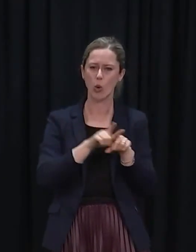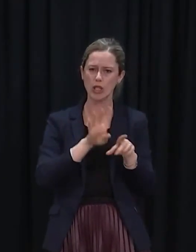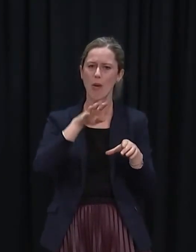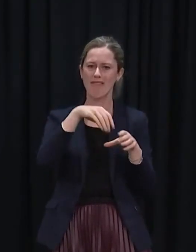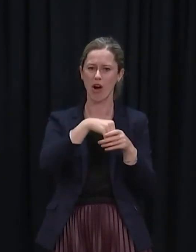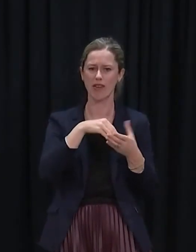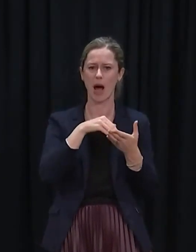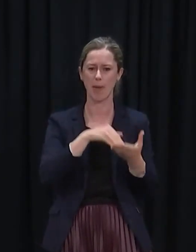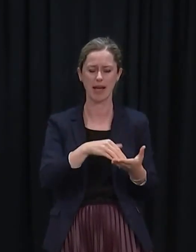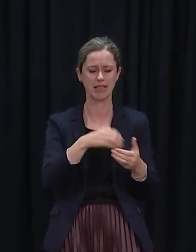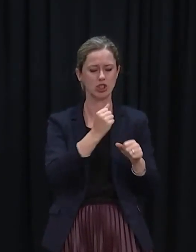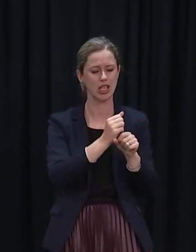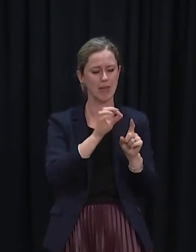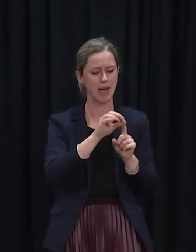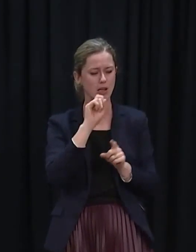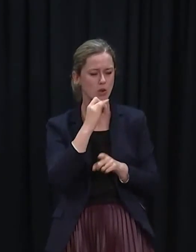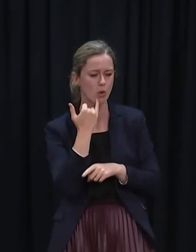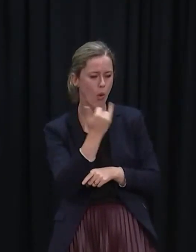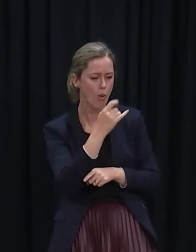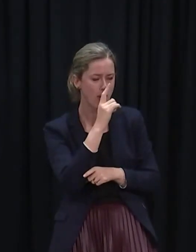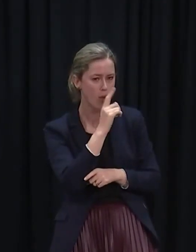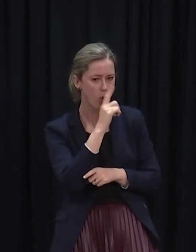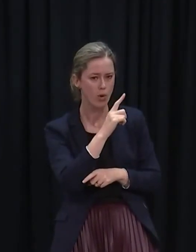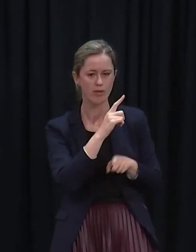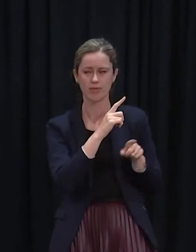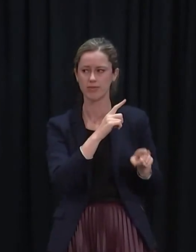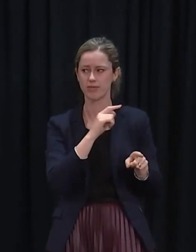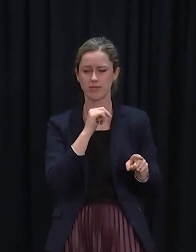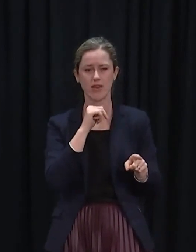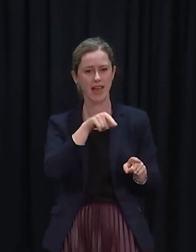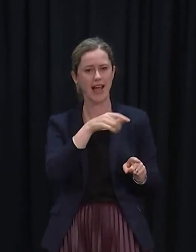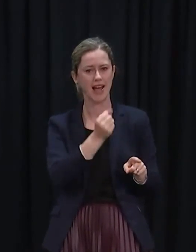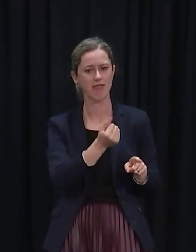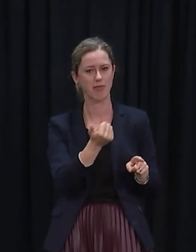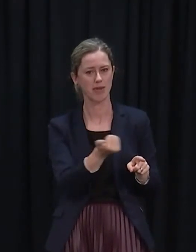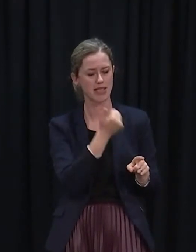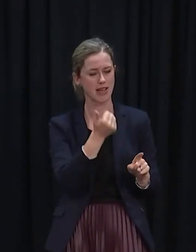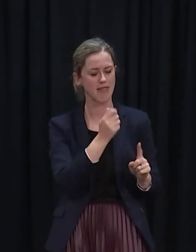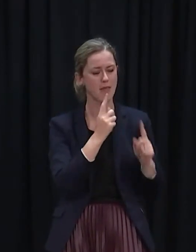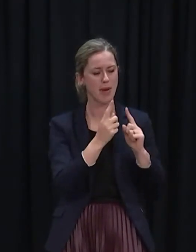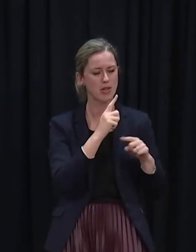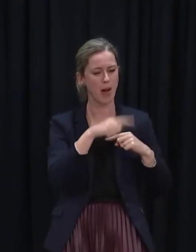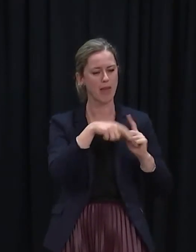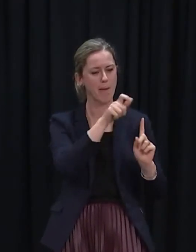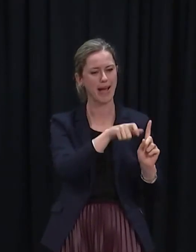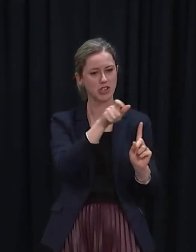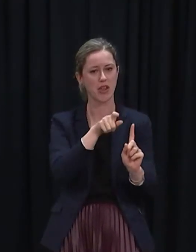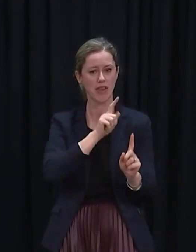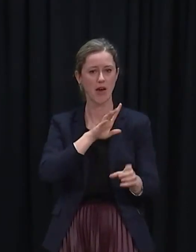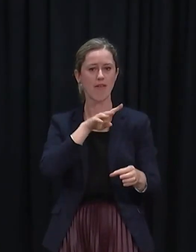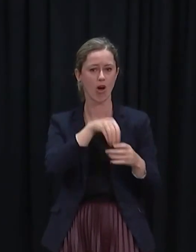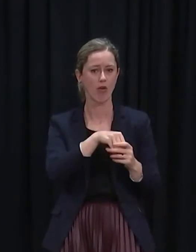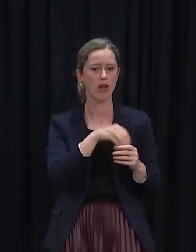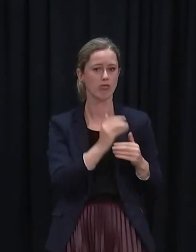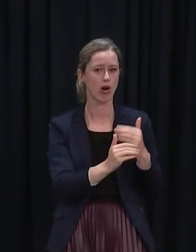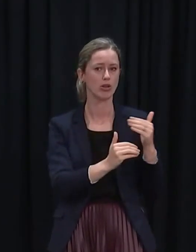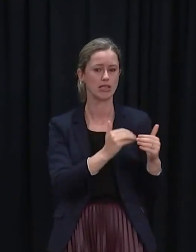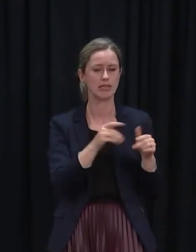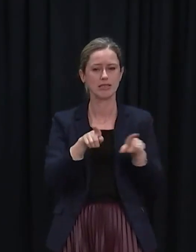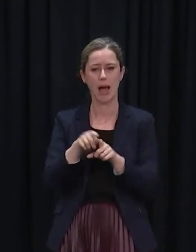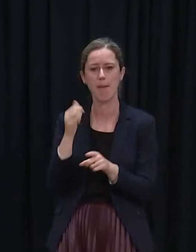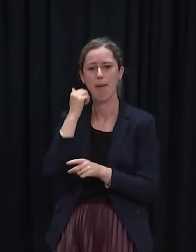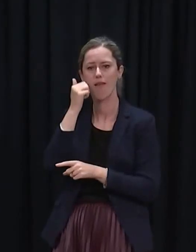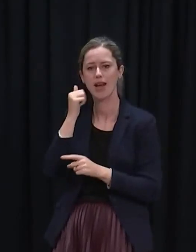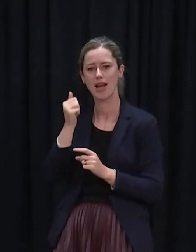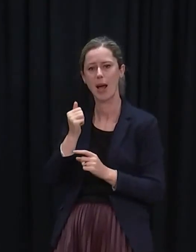well. So GP practices, for example, who do have a lot more patient-specific information, are also involved in that process, as are Māori